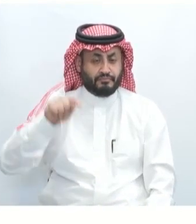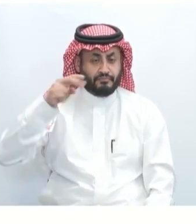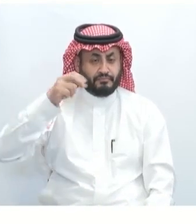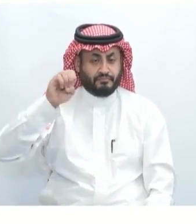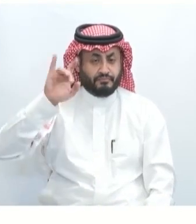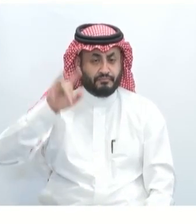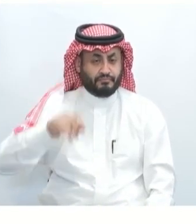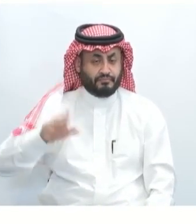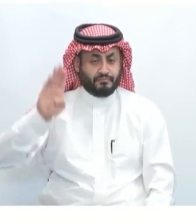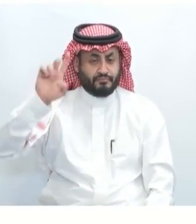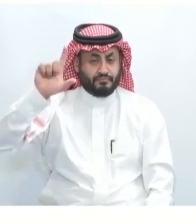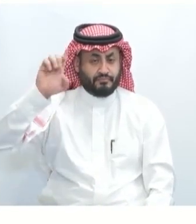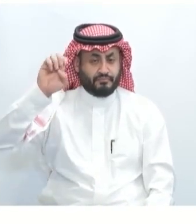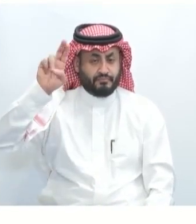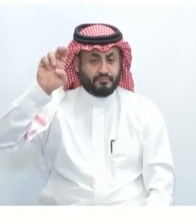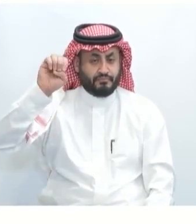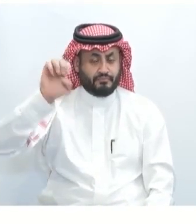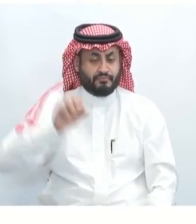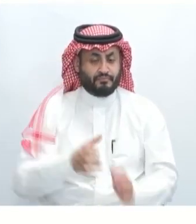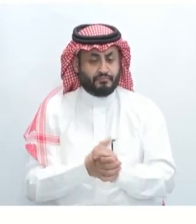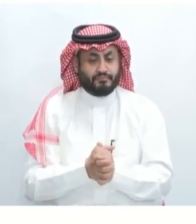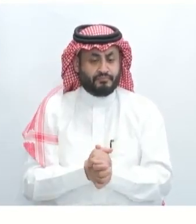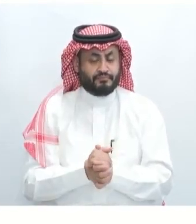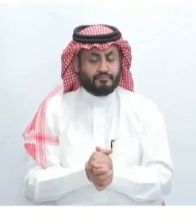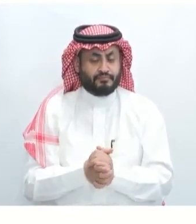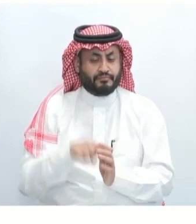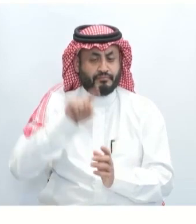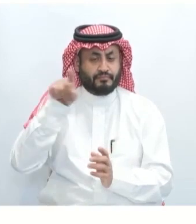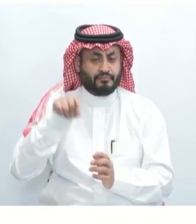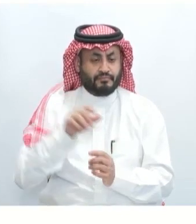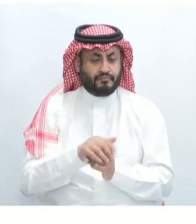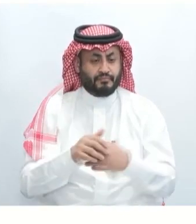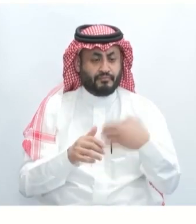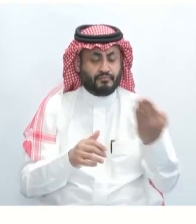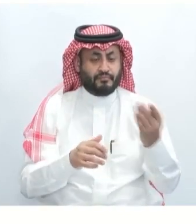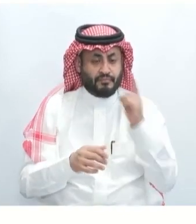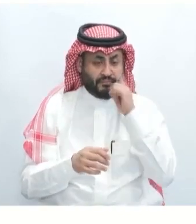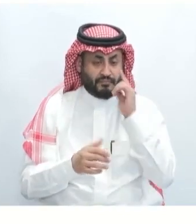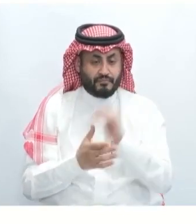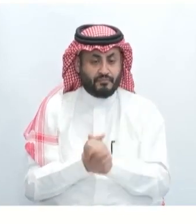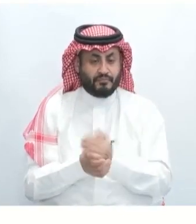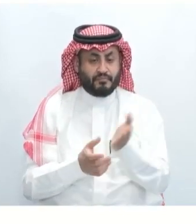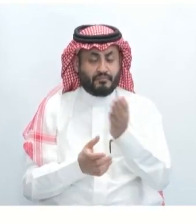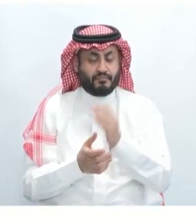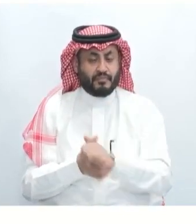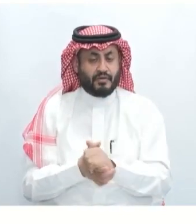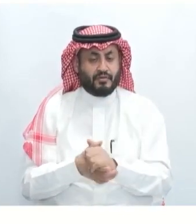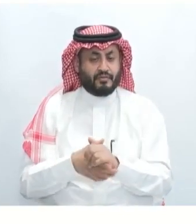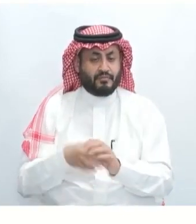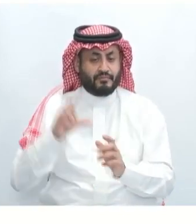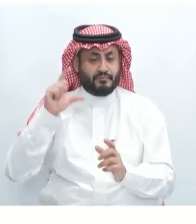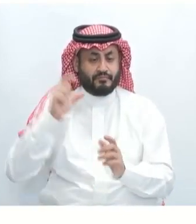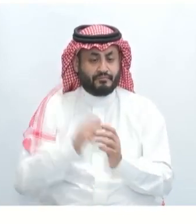blue? Okay, so what are the colors here? Yes, this is the yellow, and that's what?